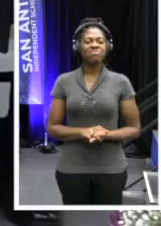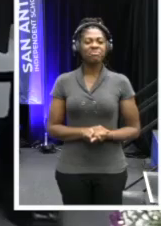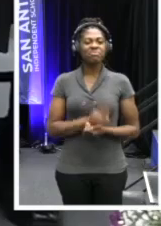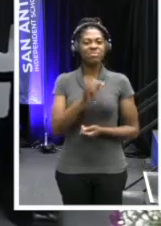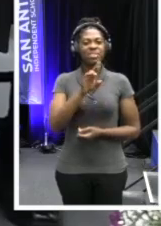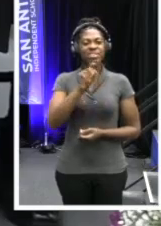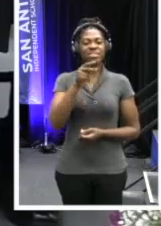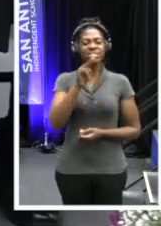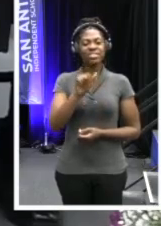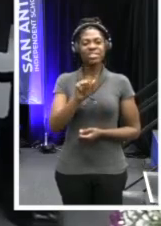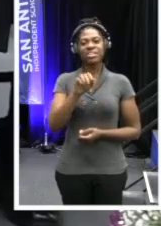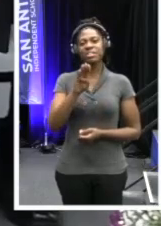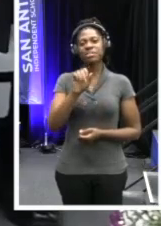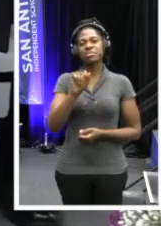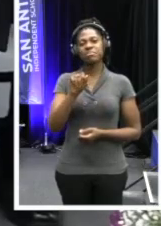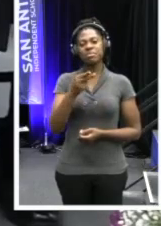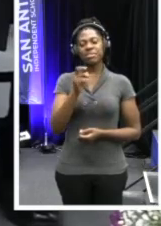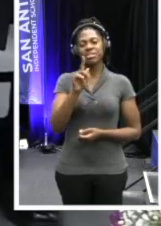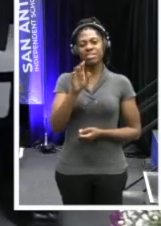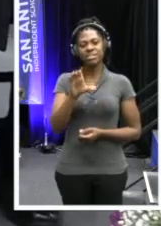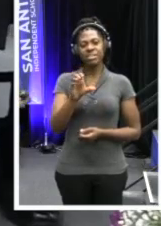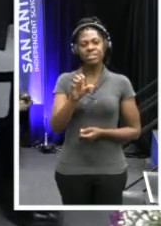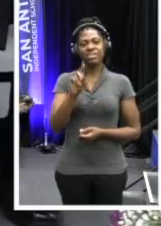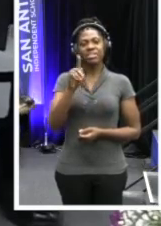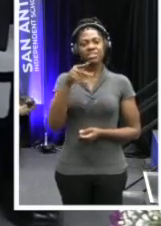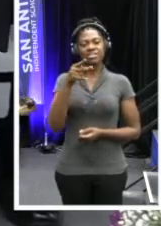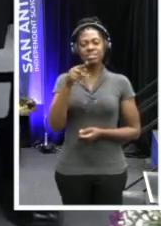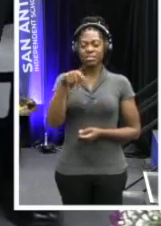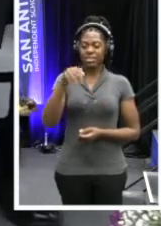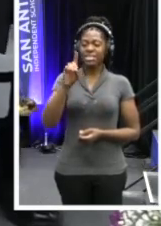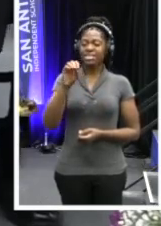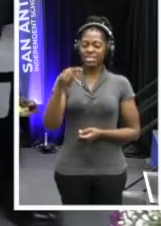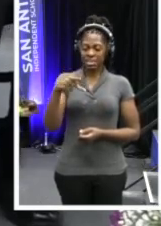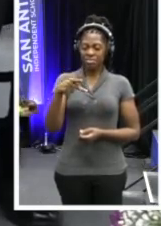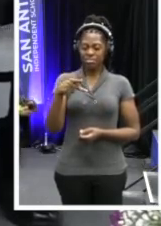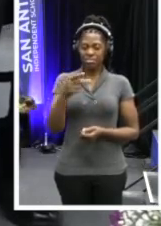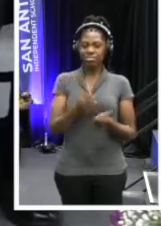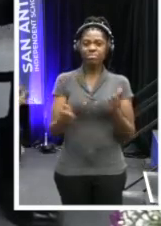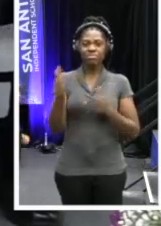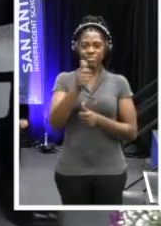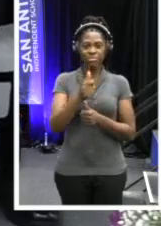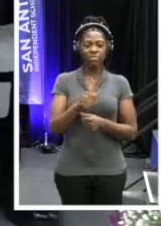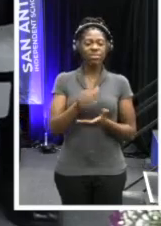Dr. Johnny Vahalik, Assistant Superintendent, College, Career, and Military Readiness.